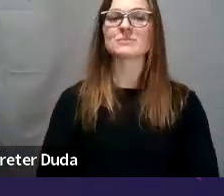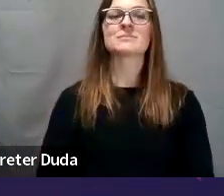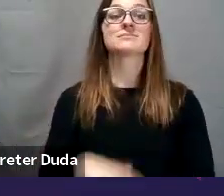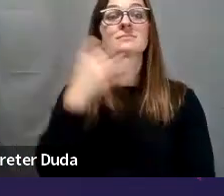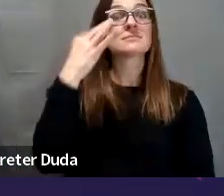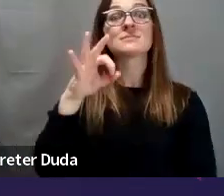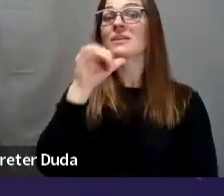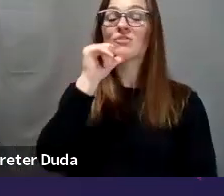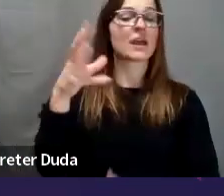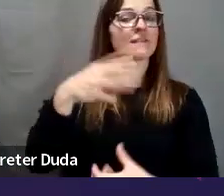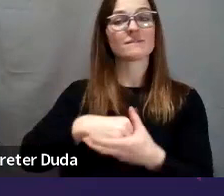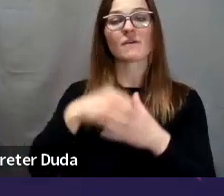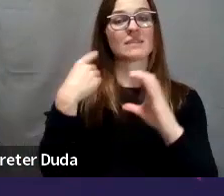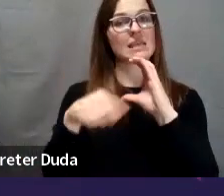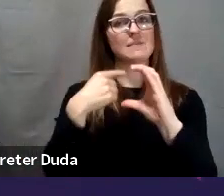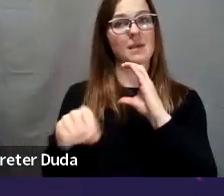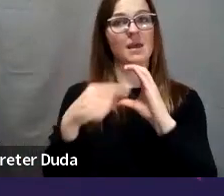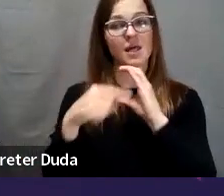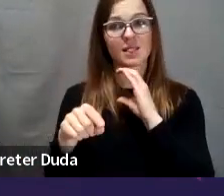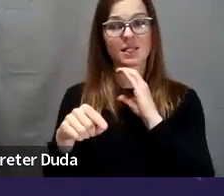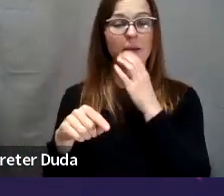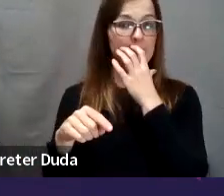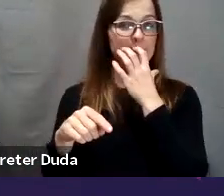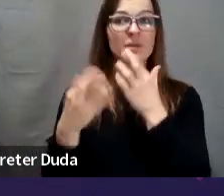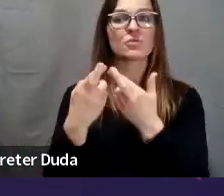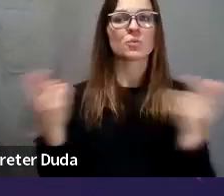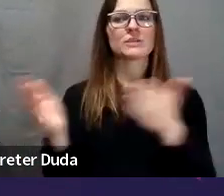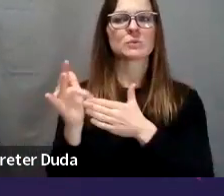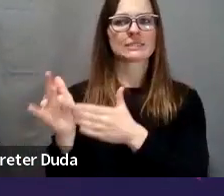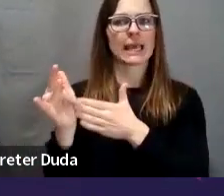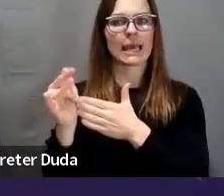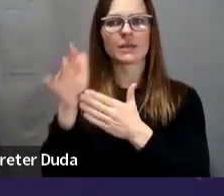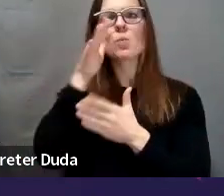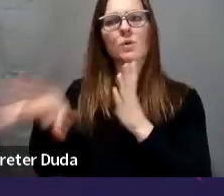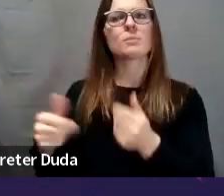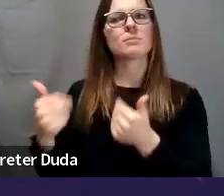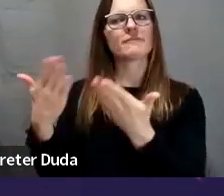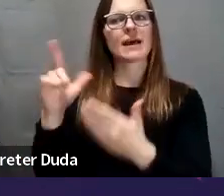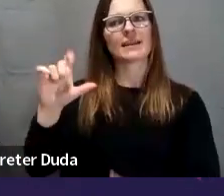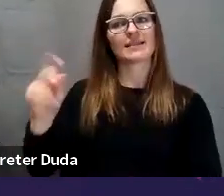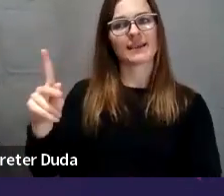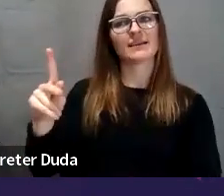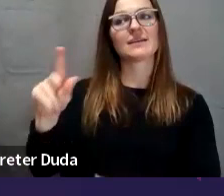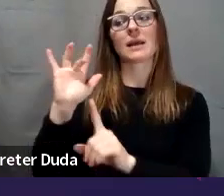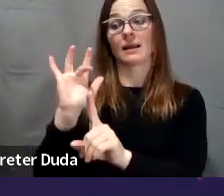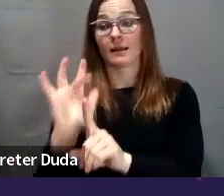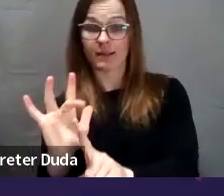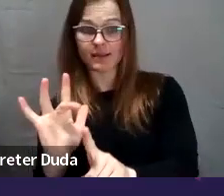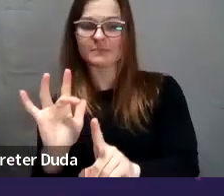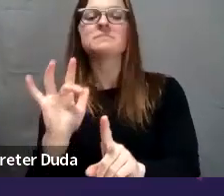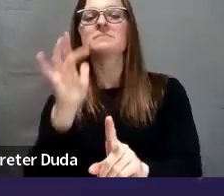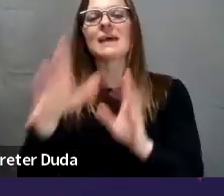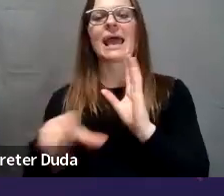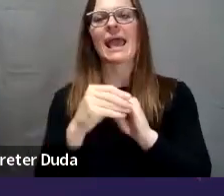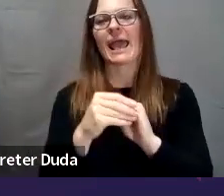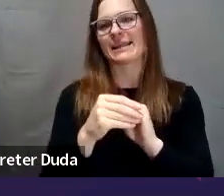not on our email list, the resource guide will give you a link to get on our email list, and you'll get notices of